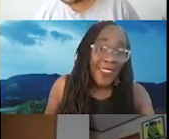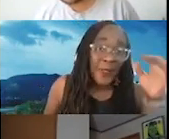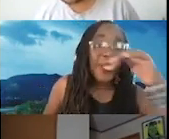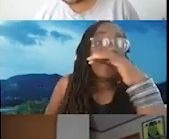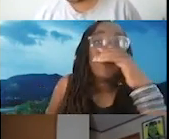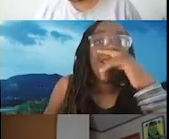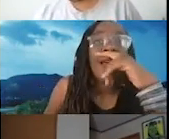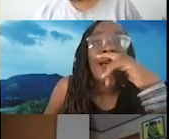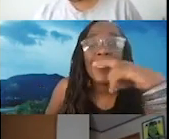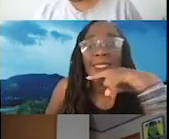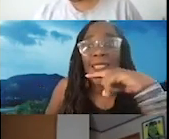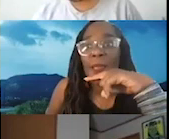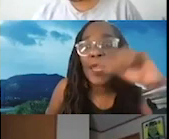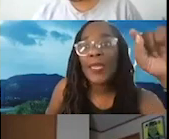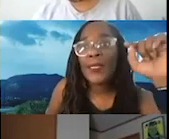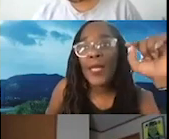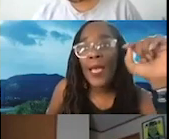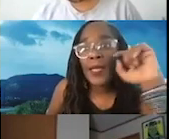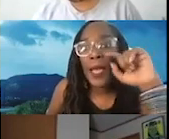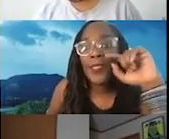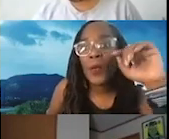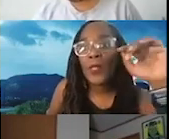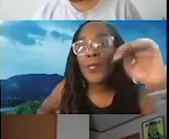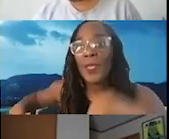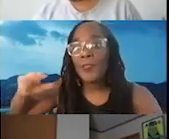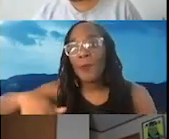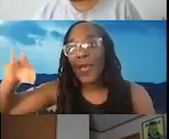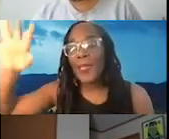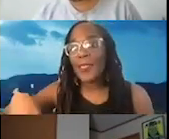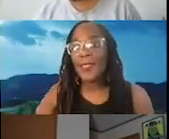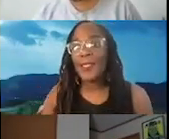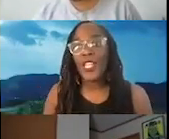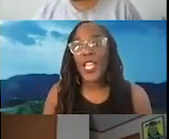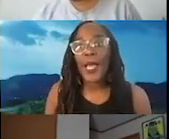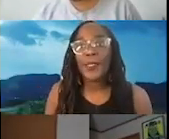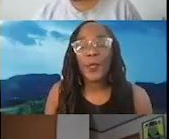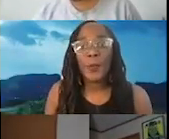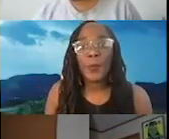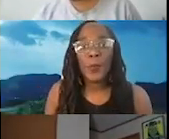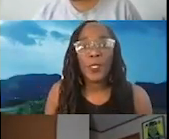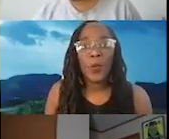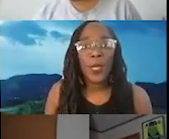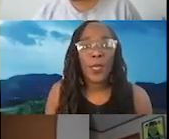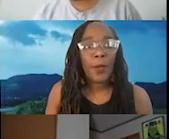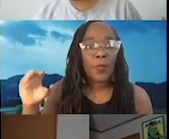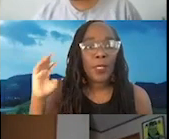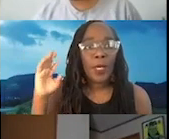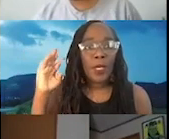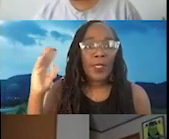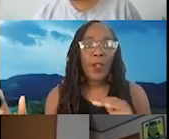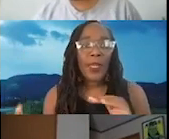I'm adding to what Ahmed is saying, but I think it's tied. I saw something fly by in the chat, you know, where people were talking